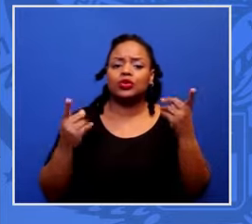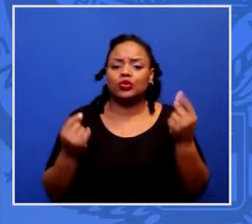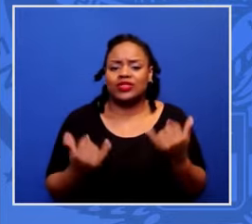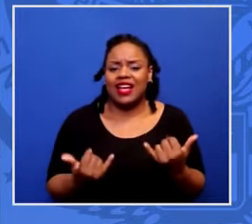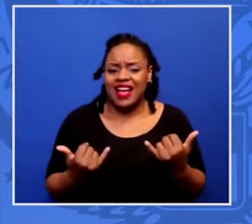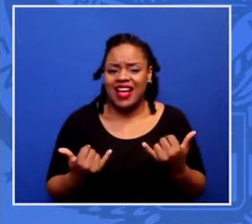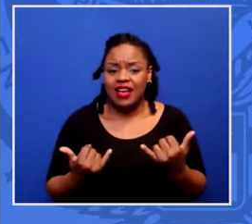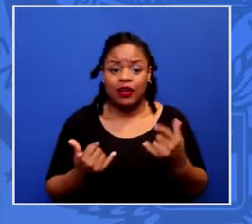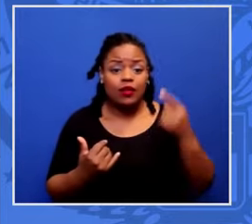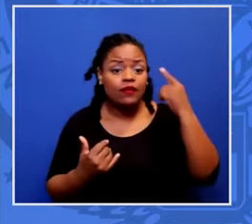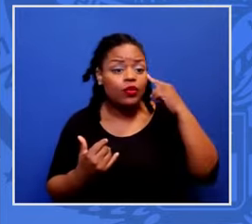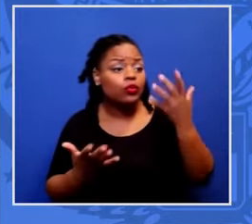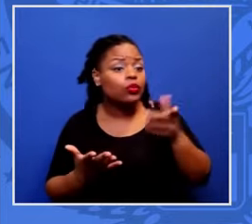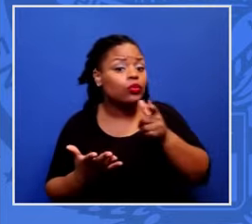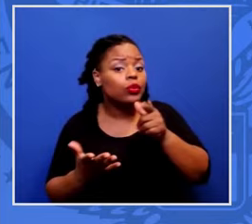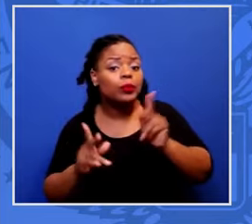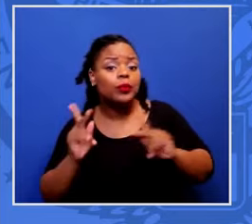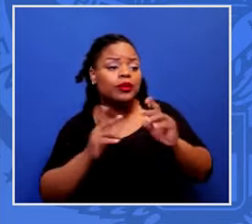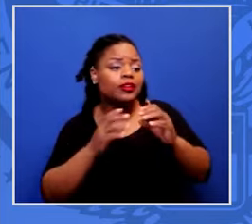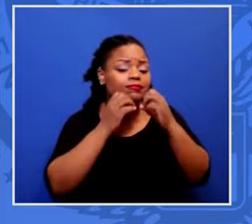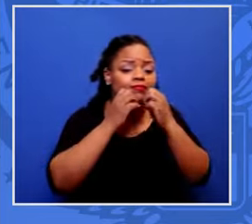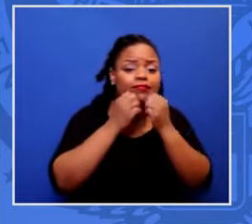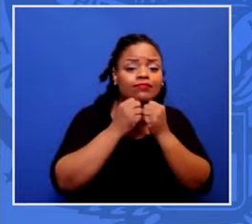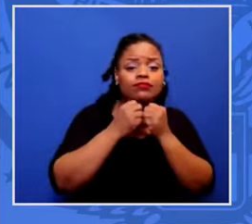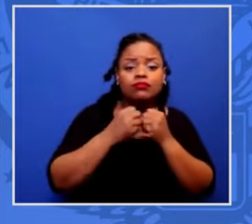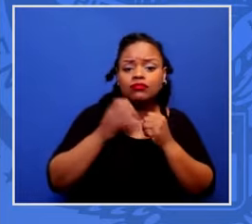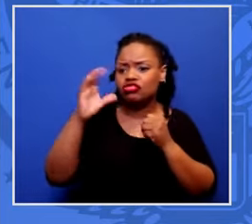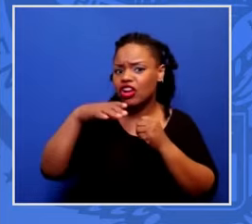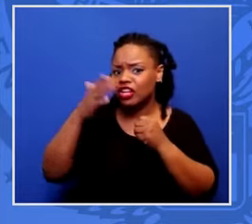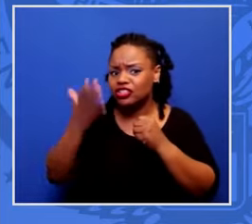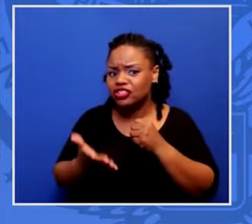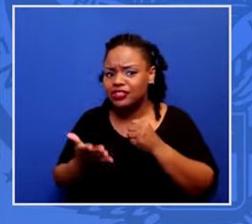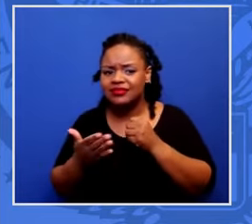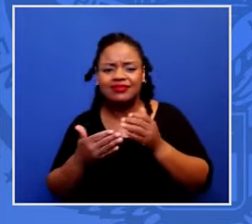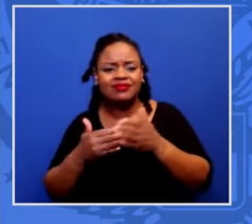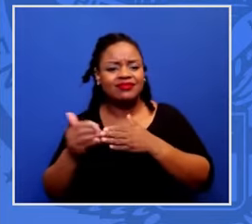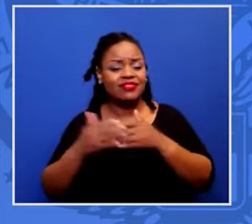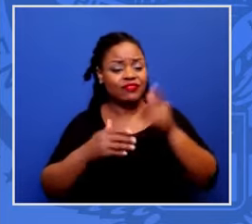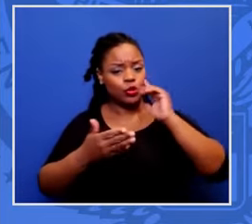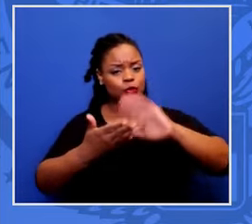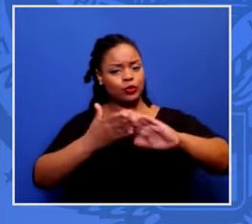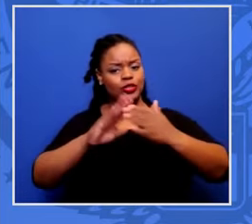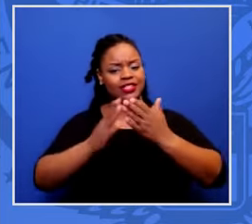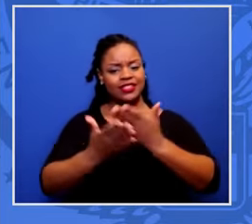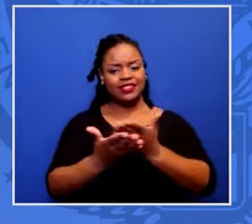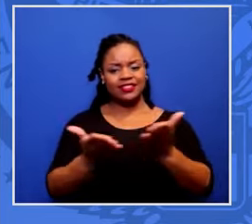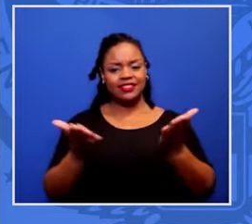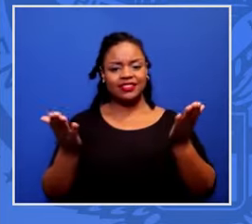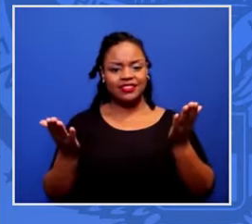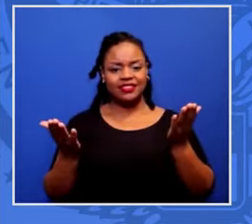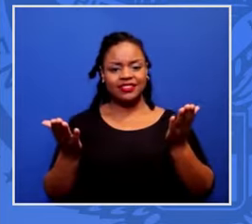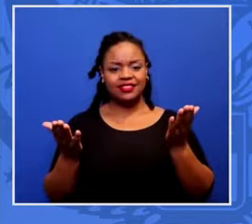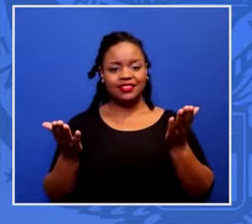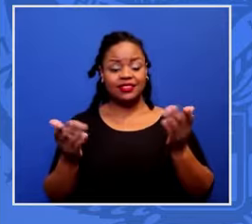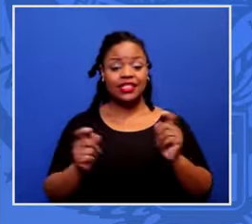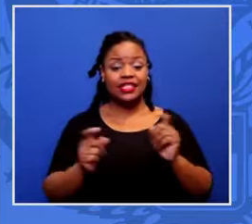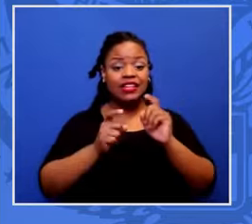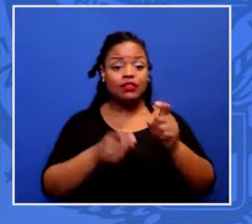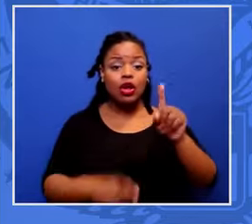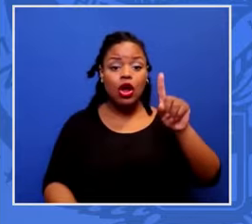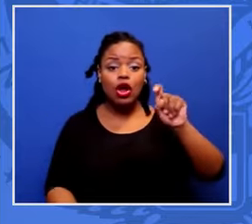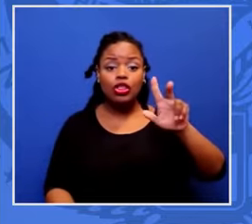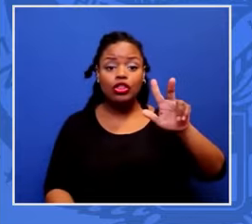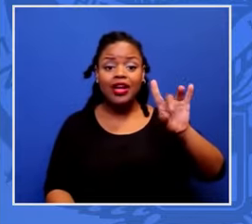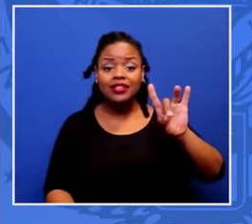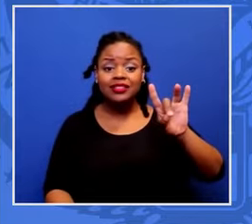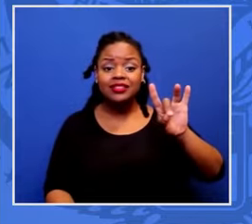complete strangers, for your communities. I've given 138 care packages to senior citizens.